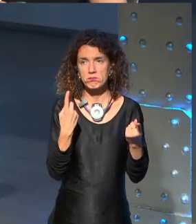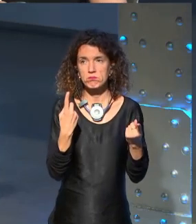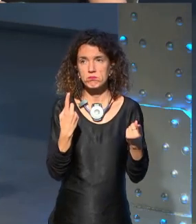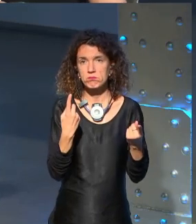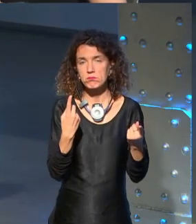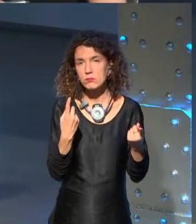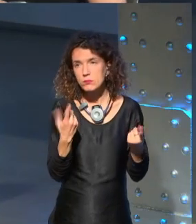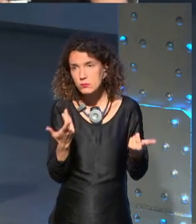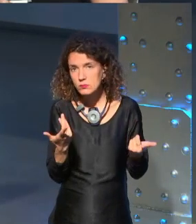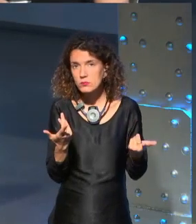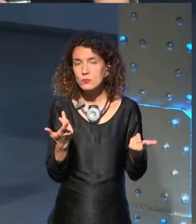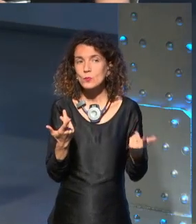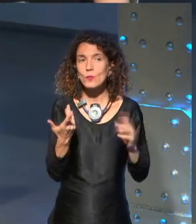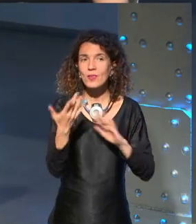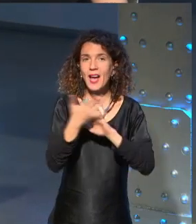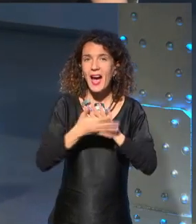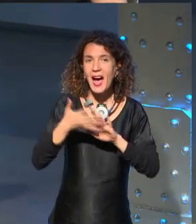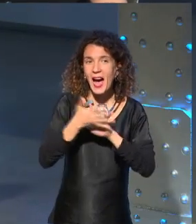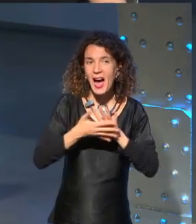talk about it.